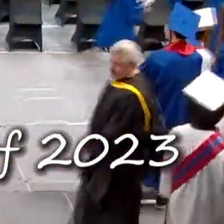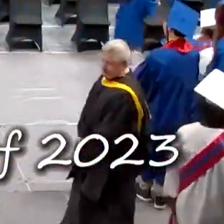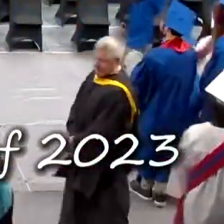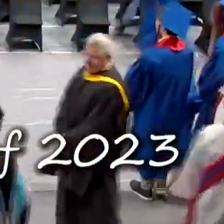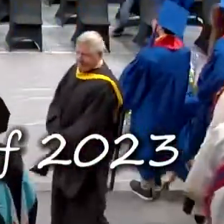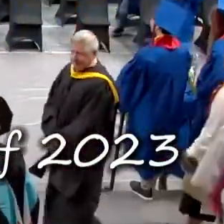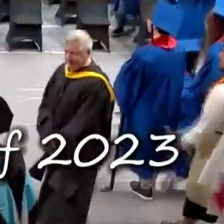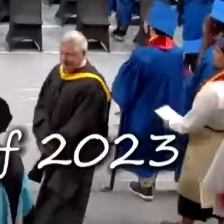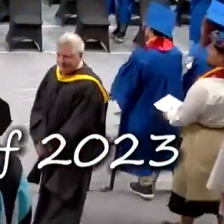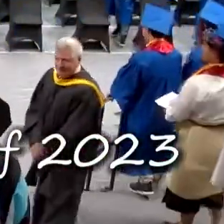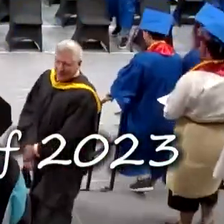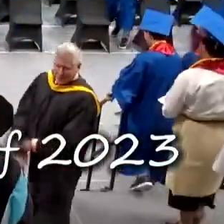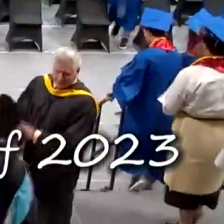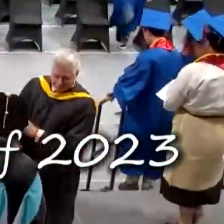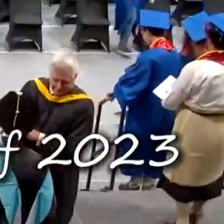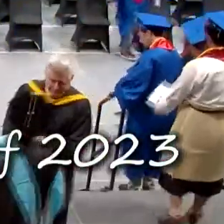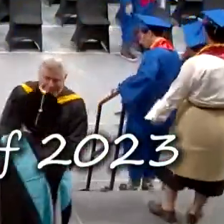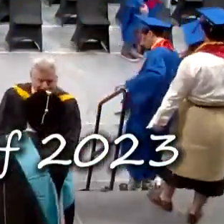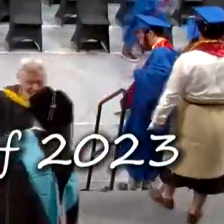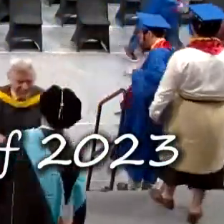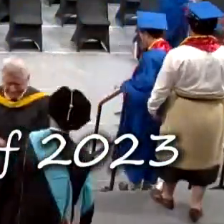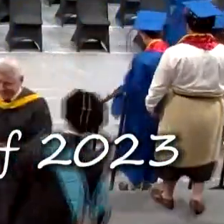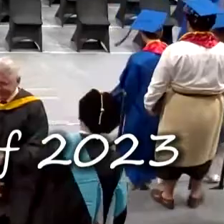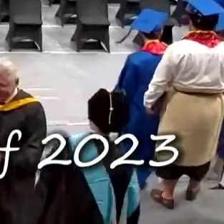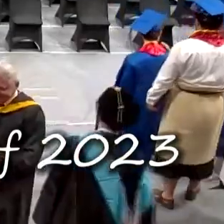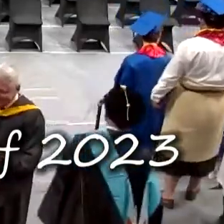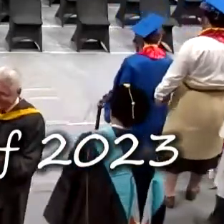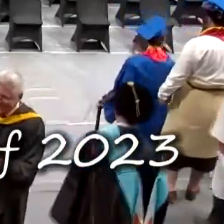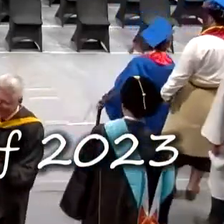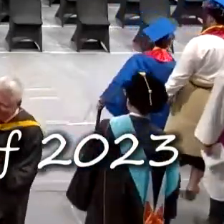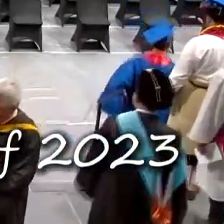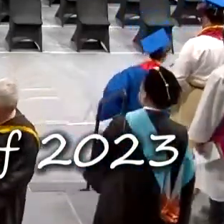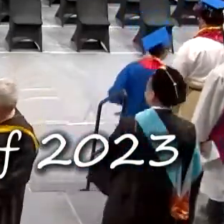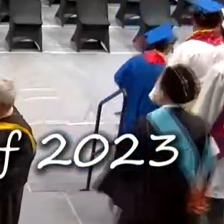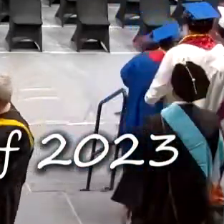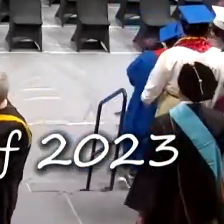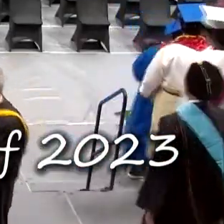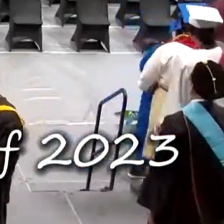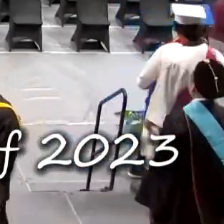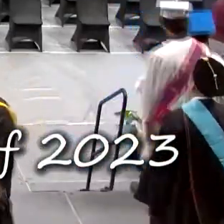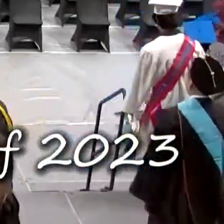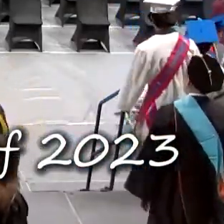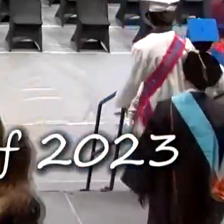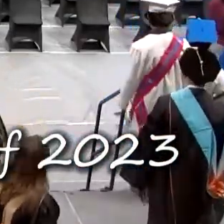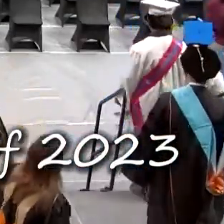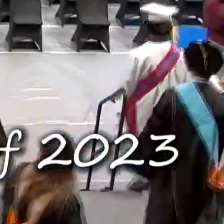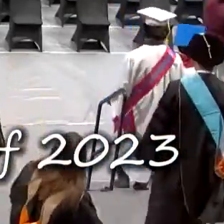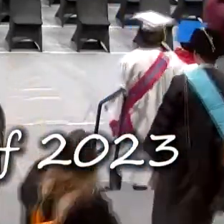Thank you.